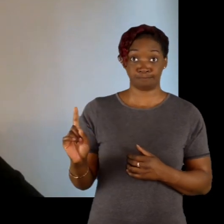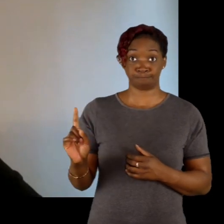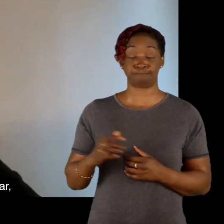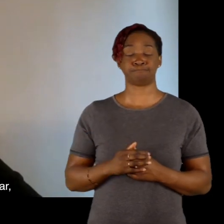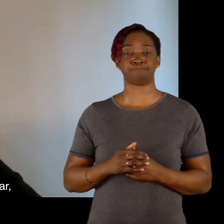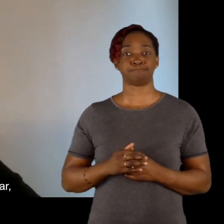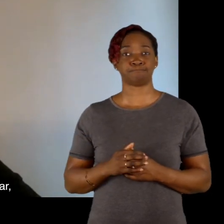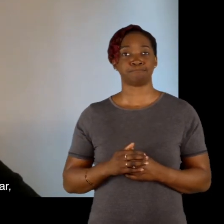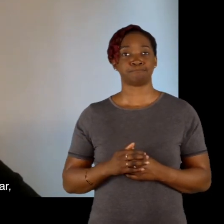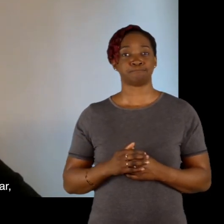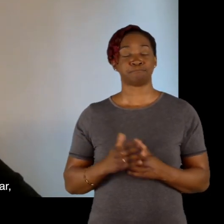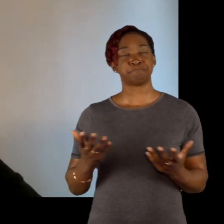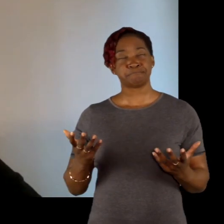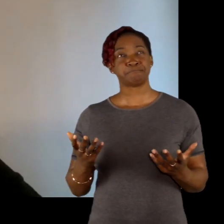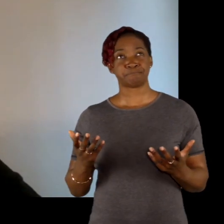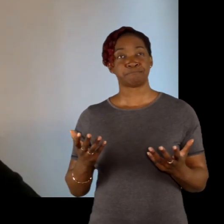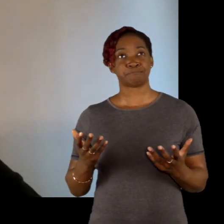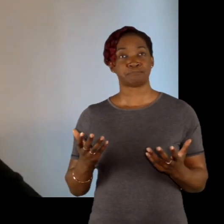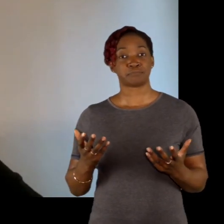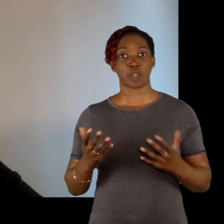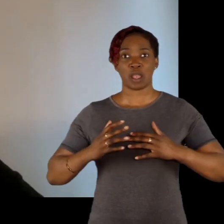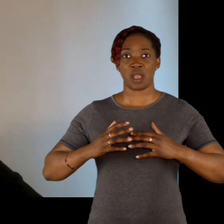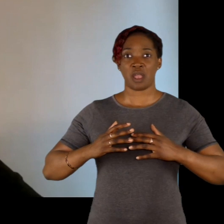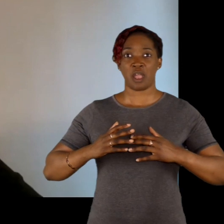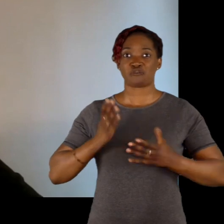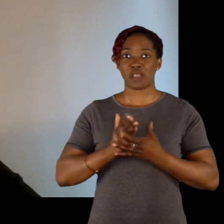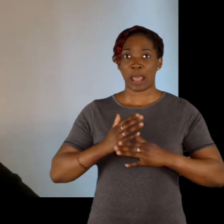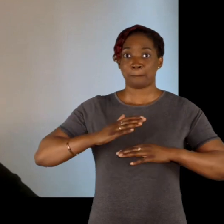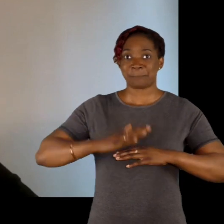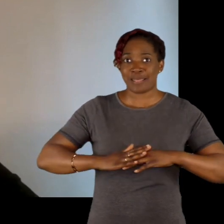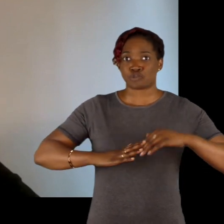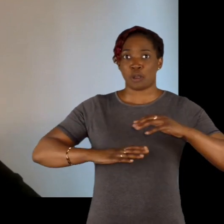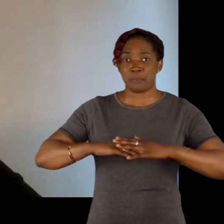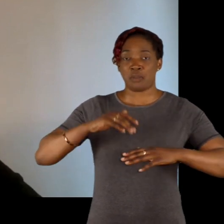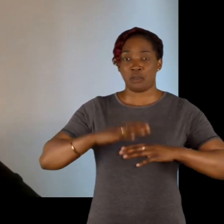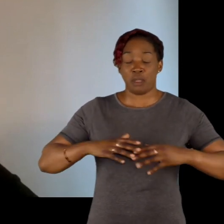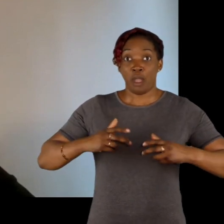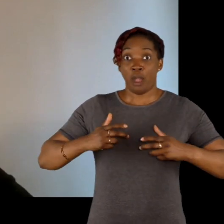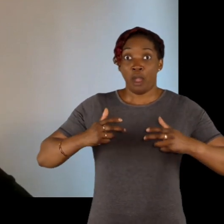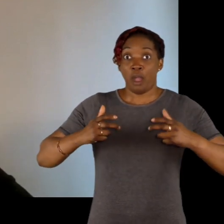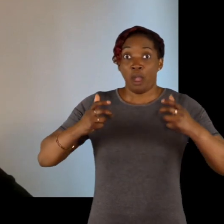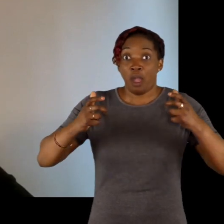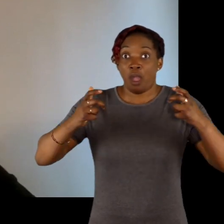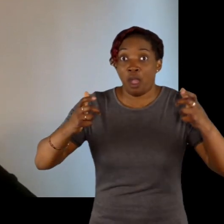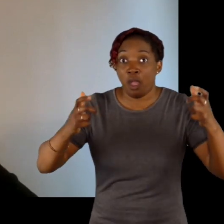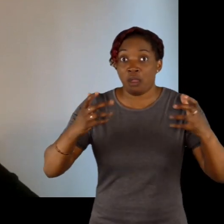kind of scene in particular, was just to kind of build suspense in the audience and